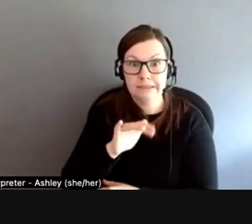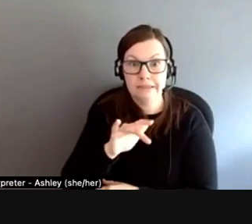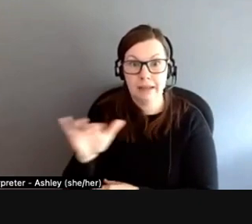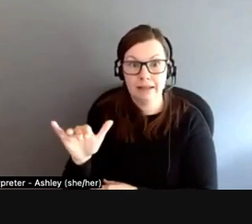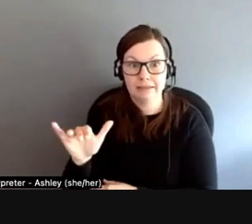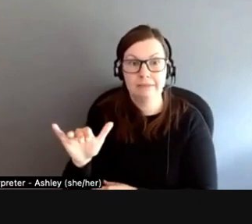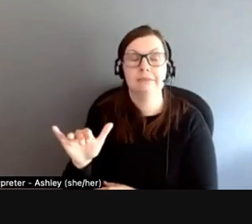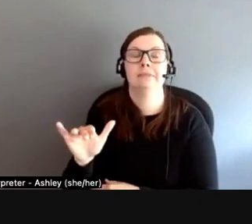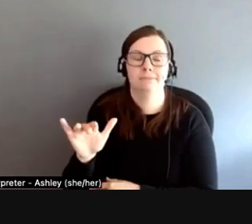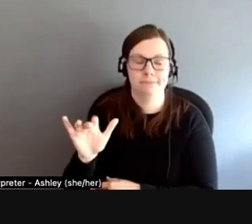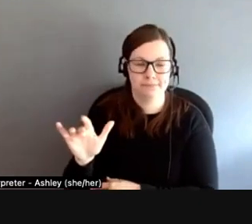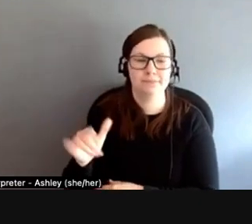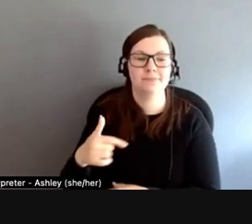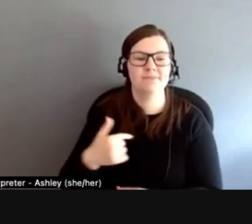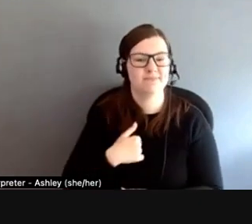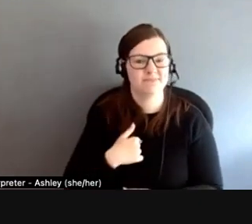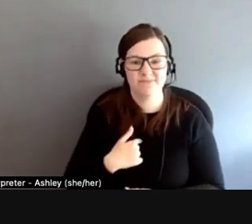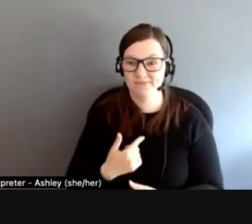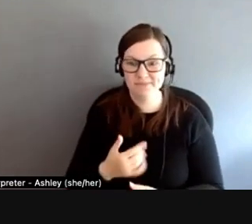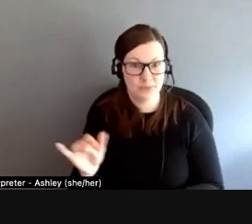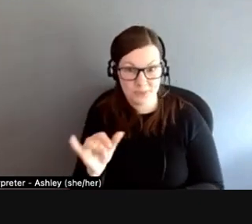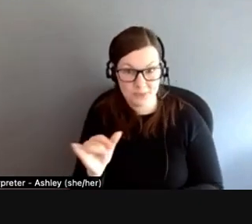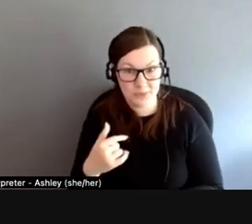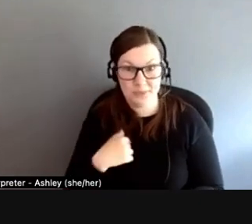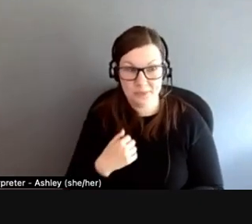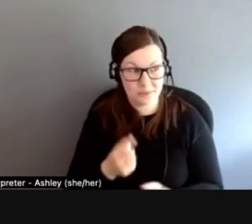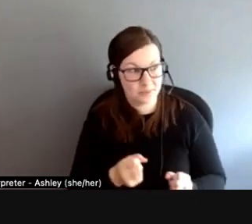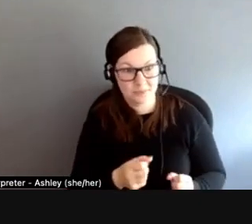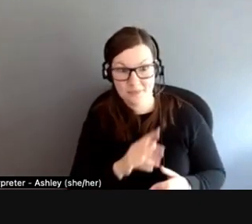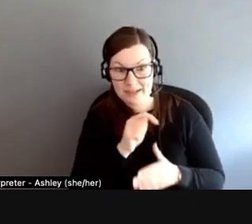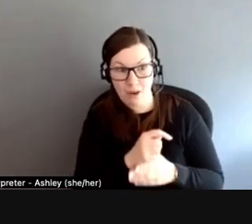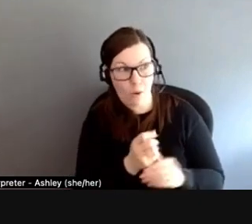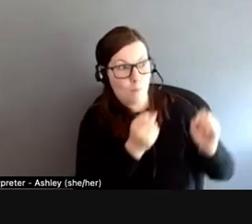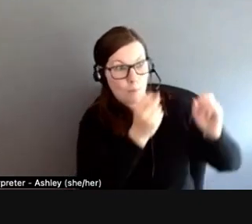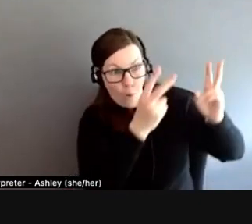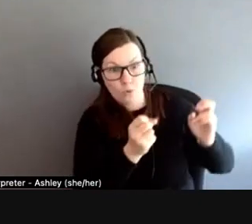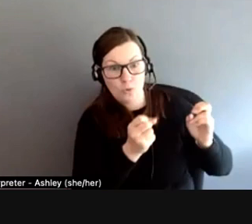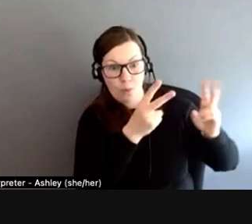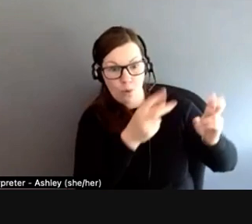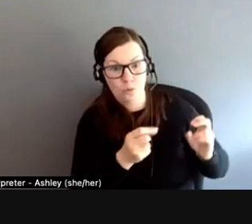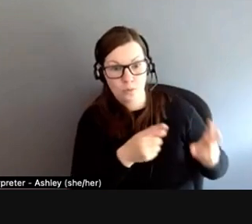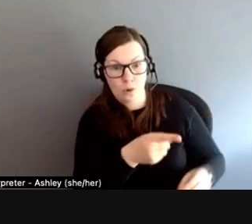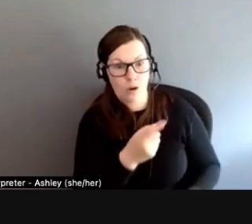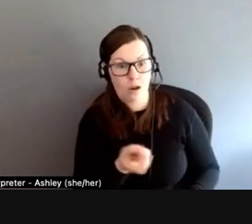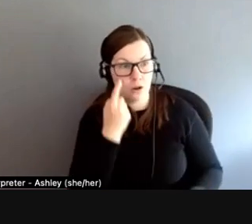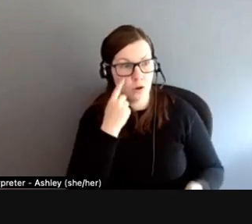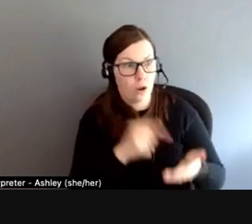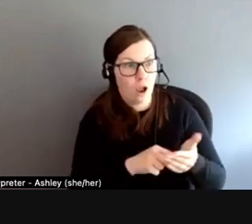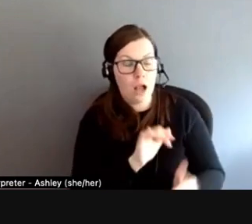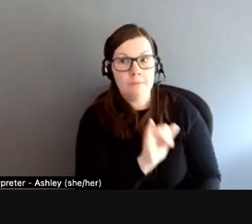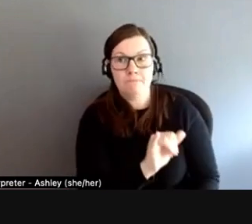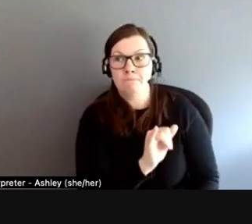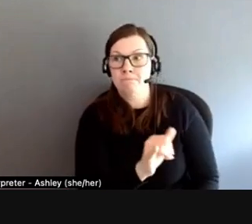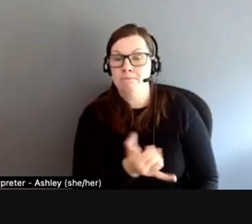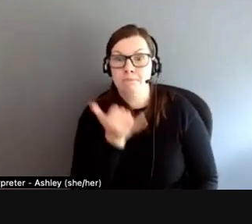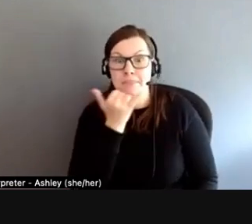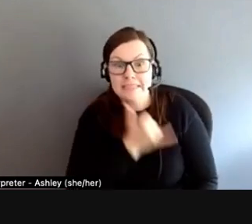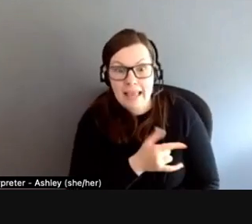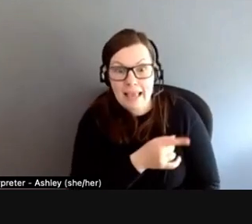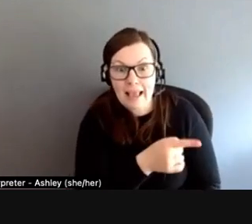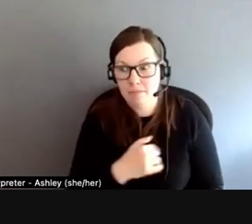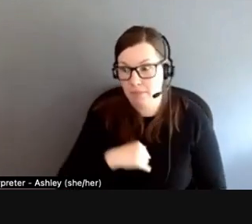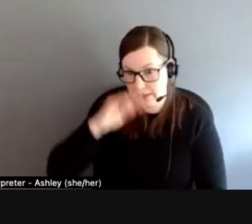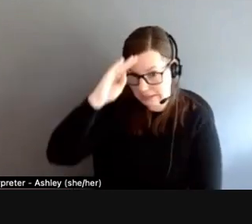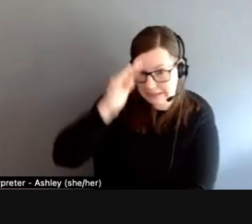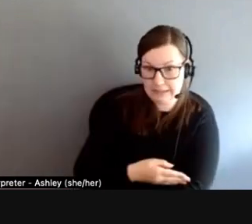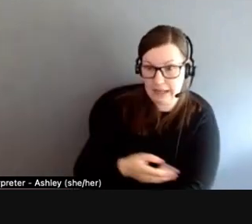down. You're going to lose those views. And I said, no, I am teaching literacy. I cannot have mistake. He says, well, I'm not taking